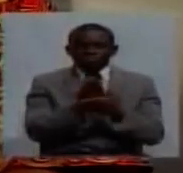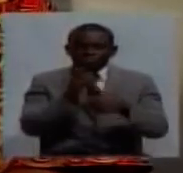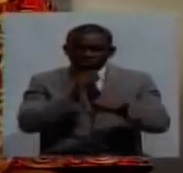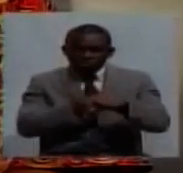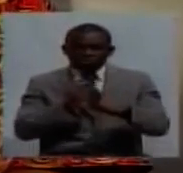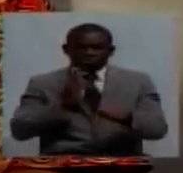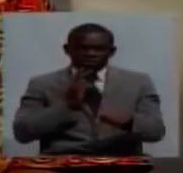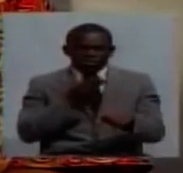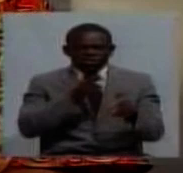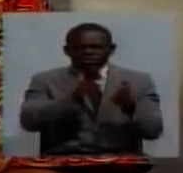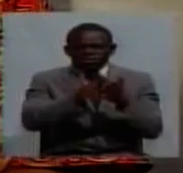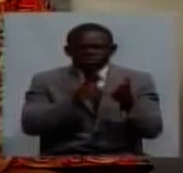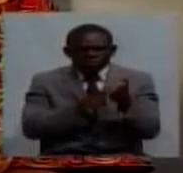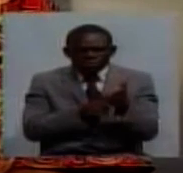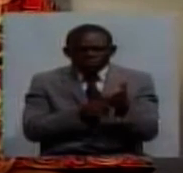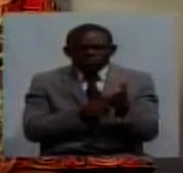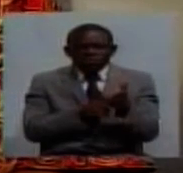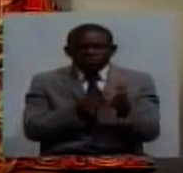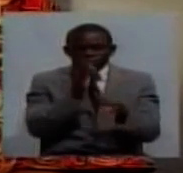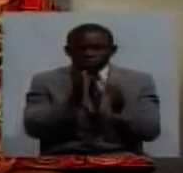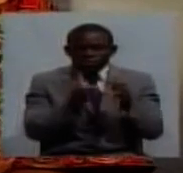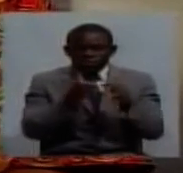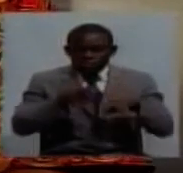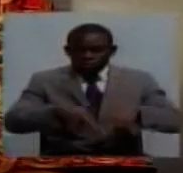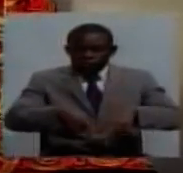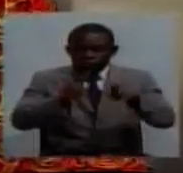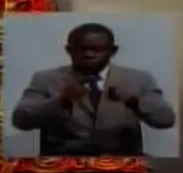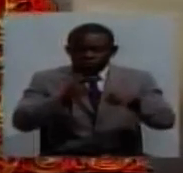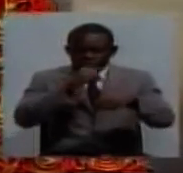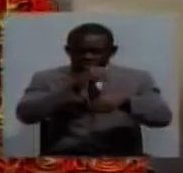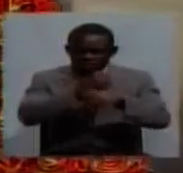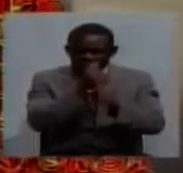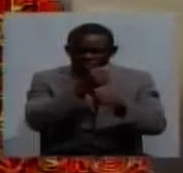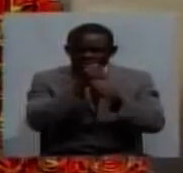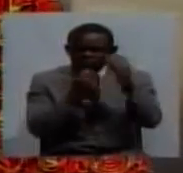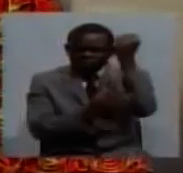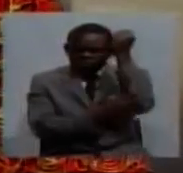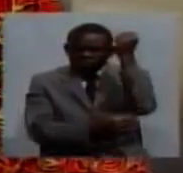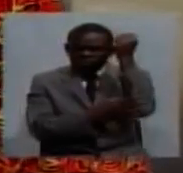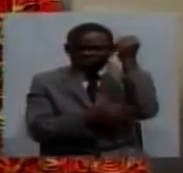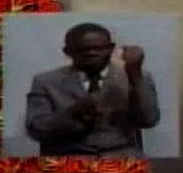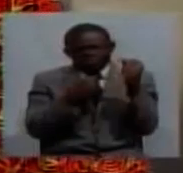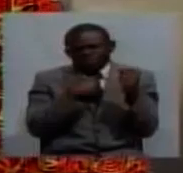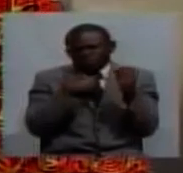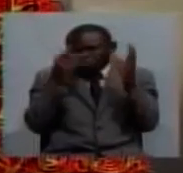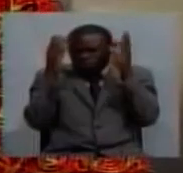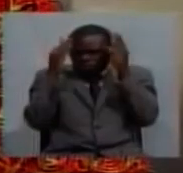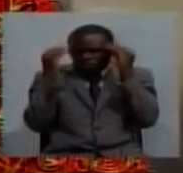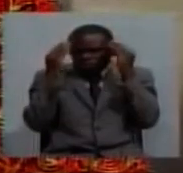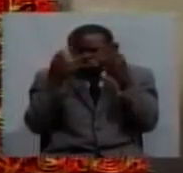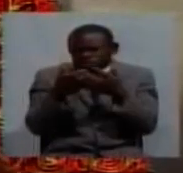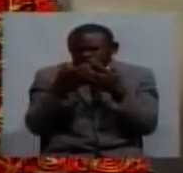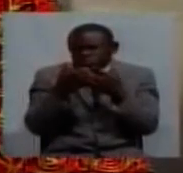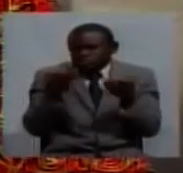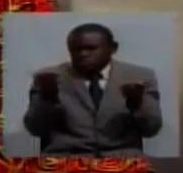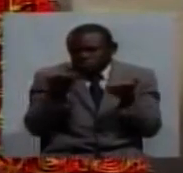terms of shoddy work, I'm not an engineer. So even if I were to go out and monitor, if I'm not accompanied by